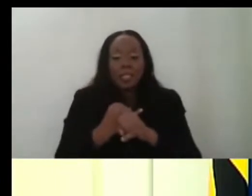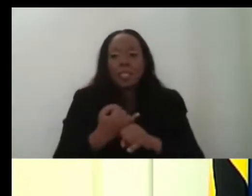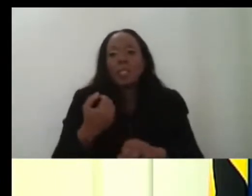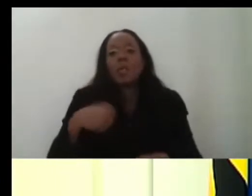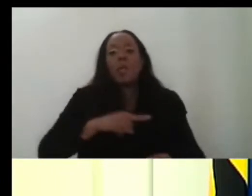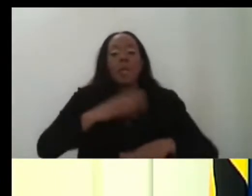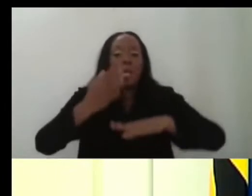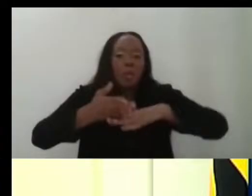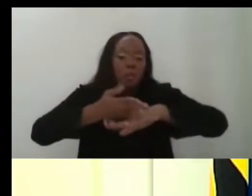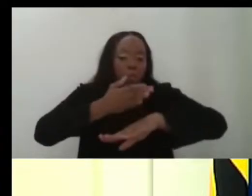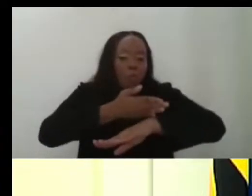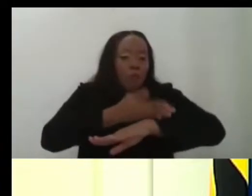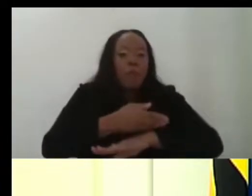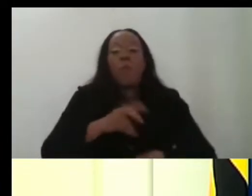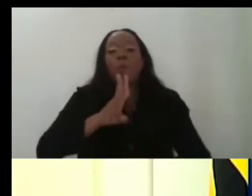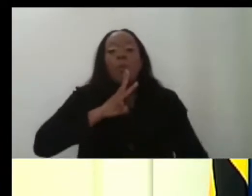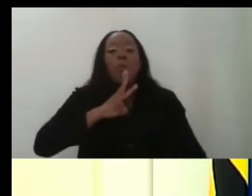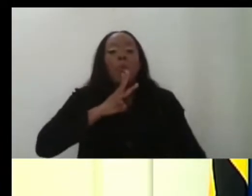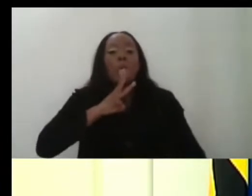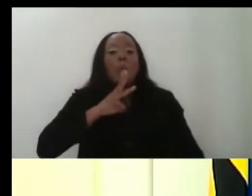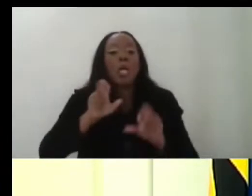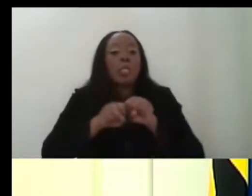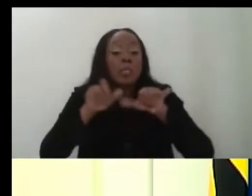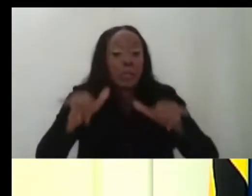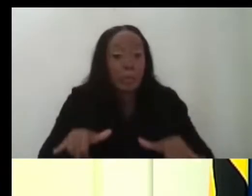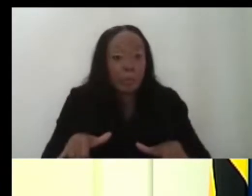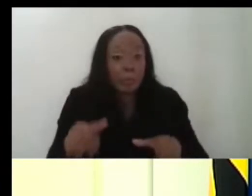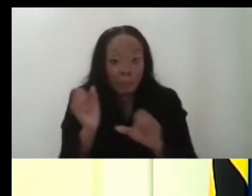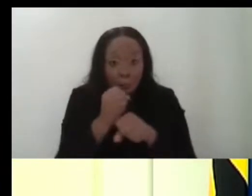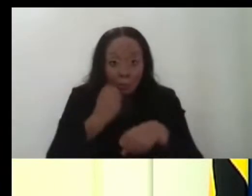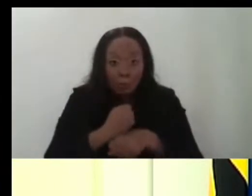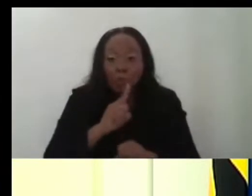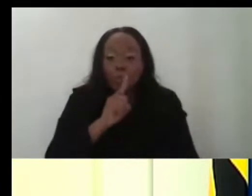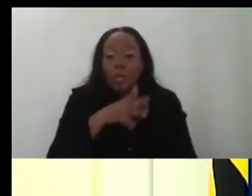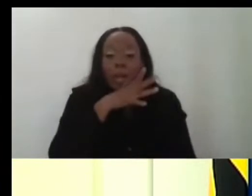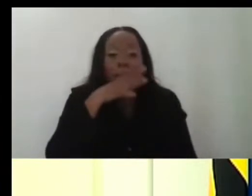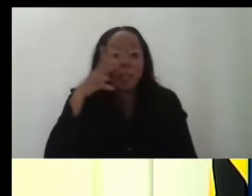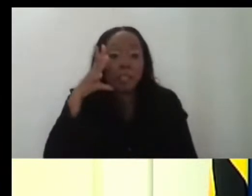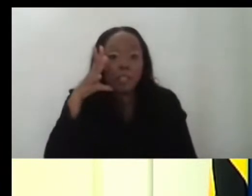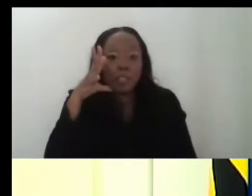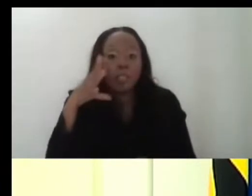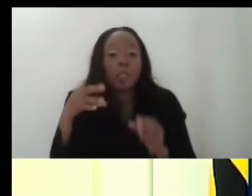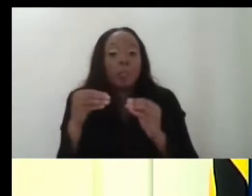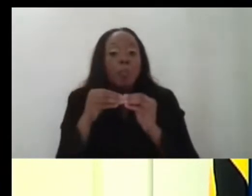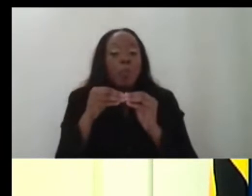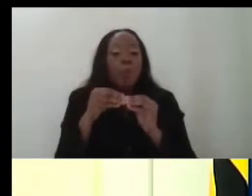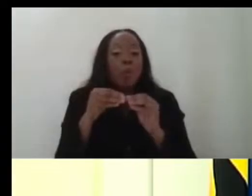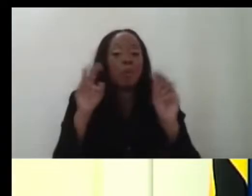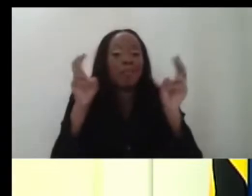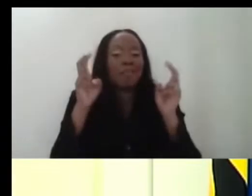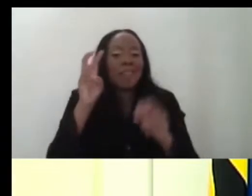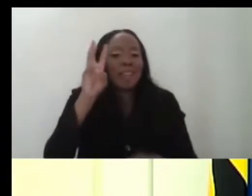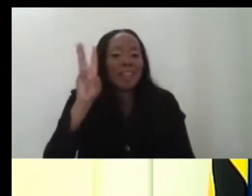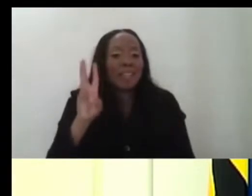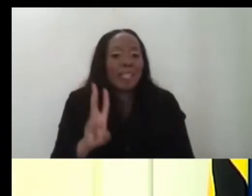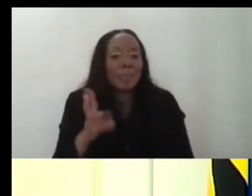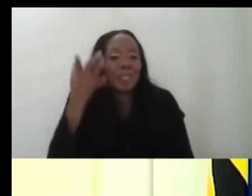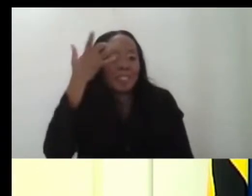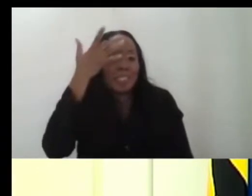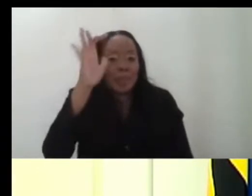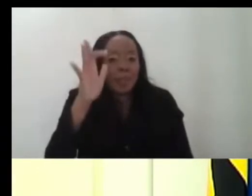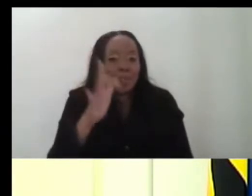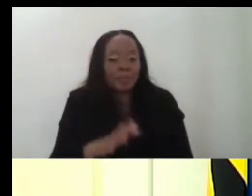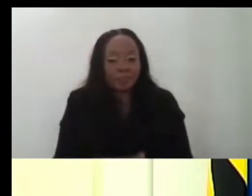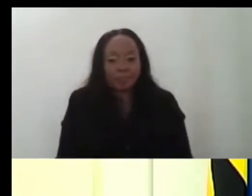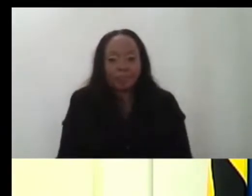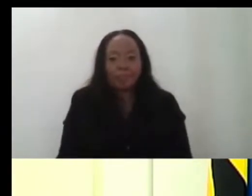improving drainage, and making our agriculture more climate smart. Just a practical example of that, when the